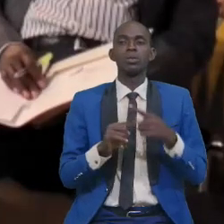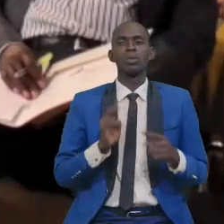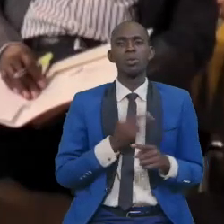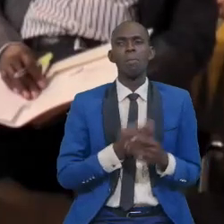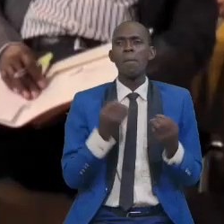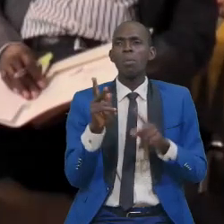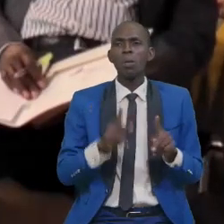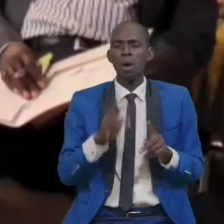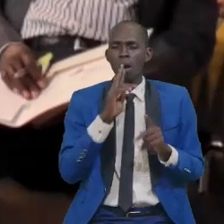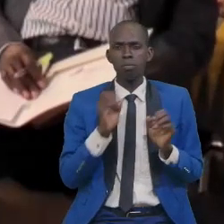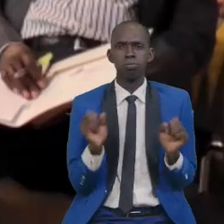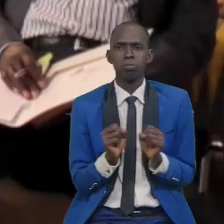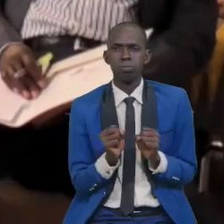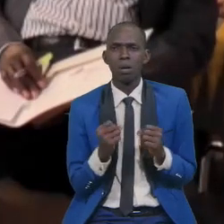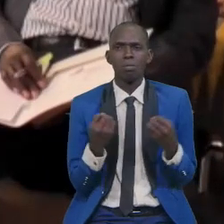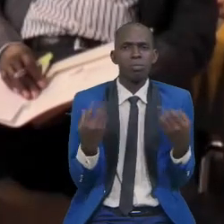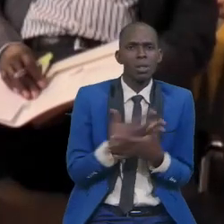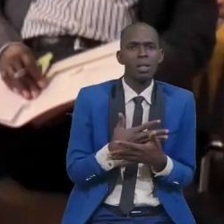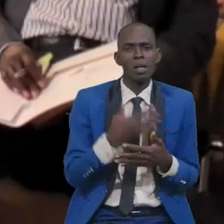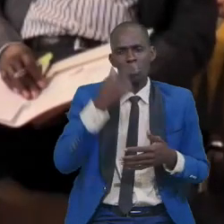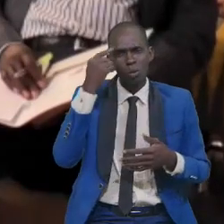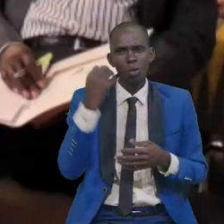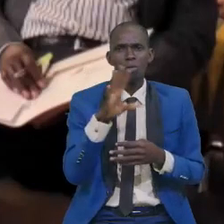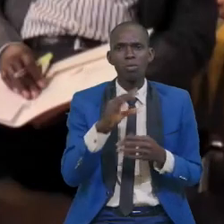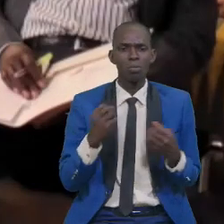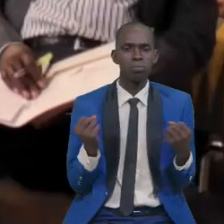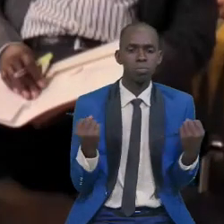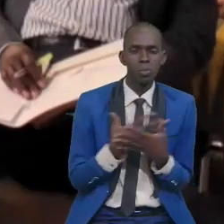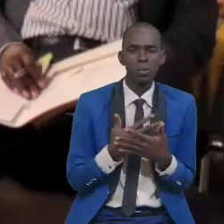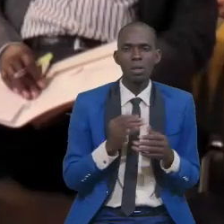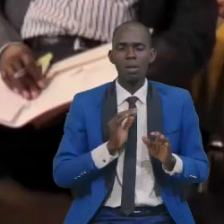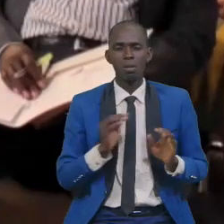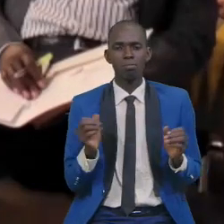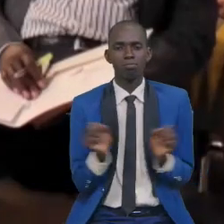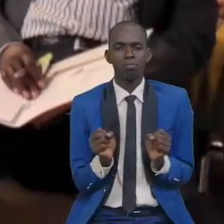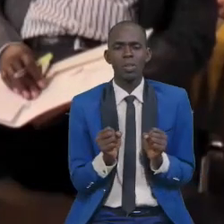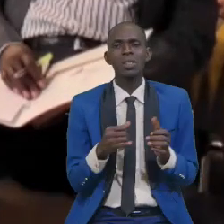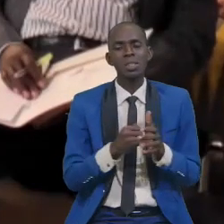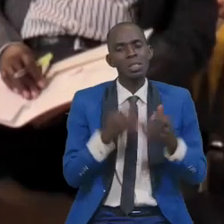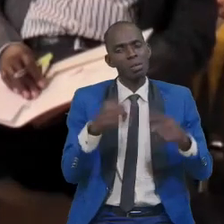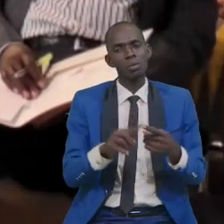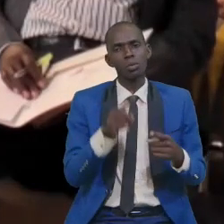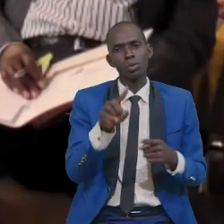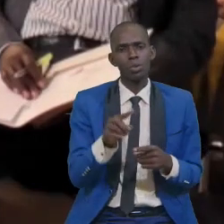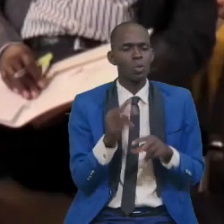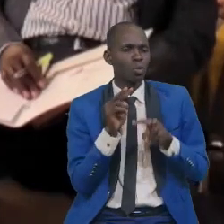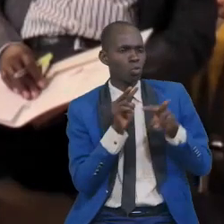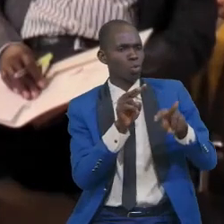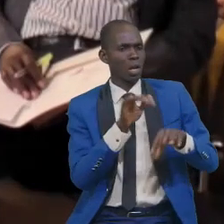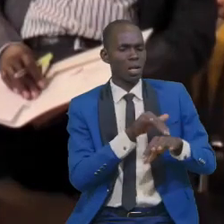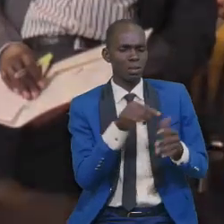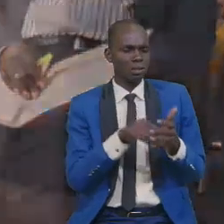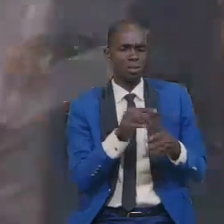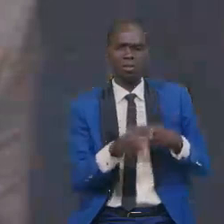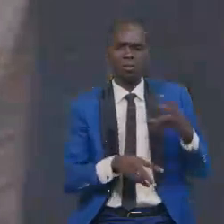and they worry and according to your preaching according to your worry it's unto you look at light why don't you turn around